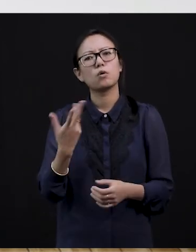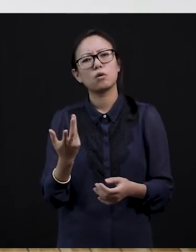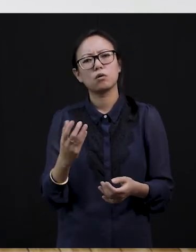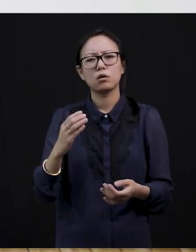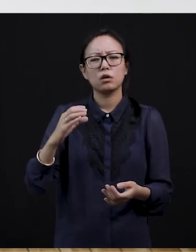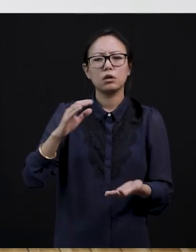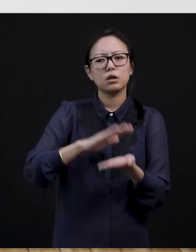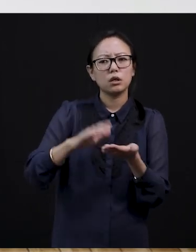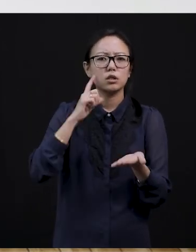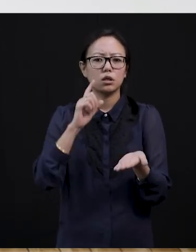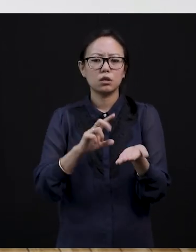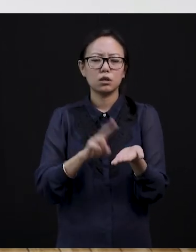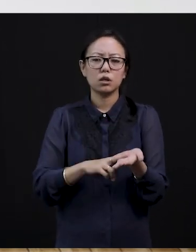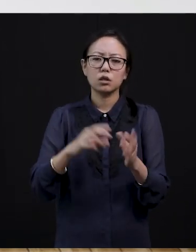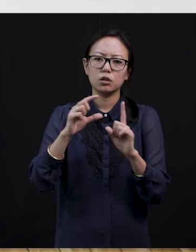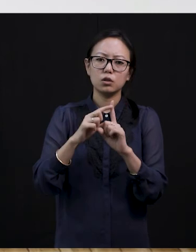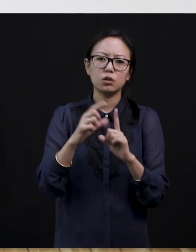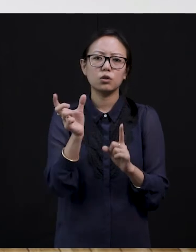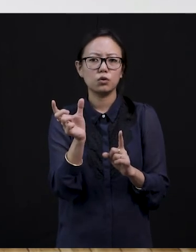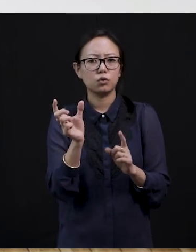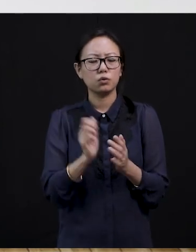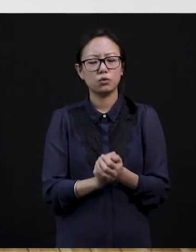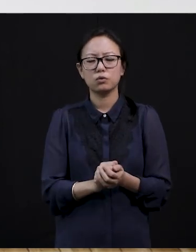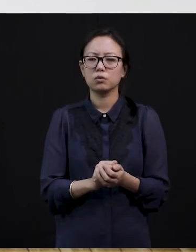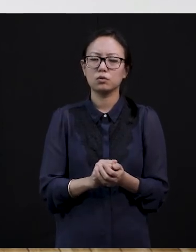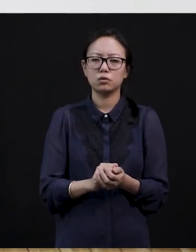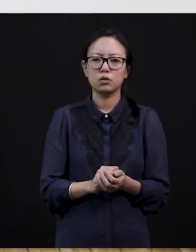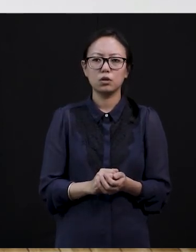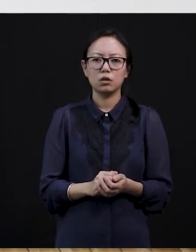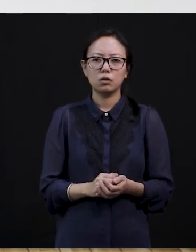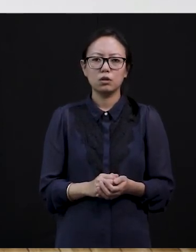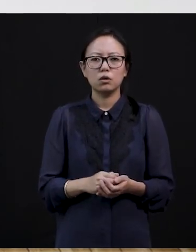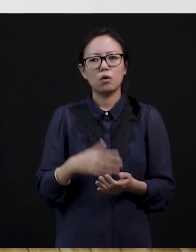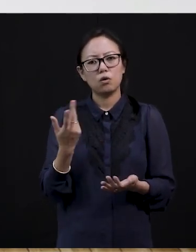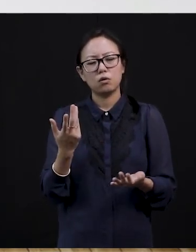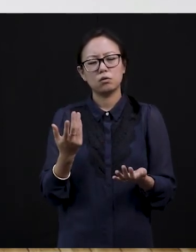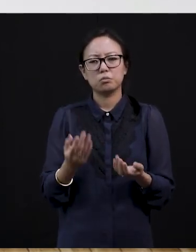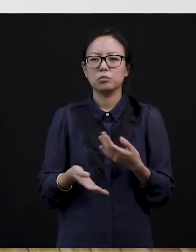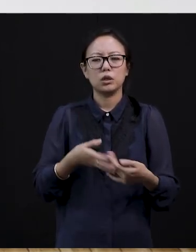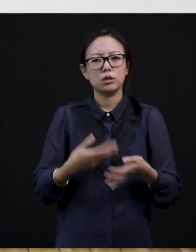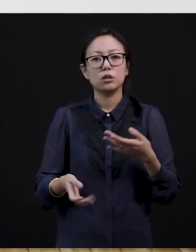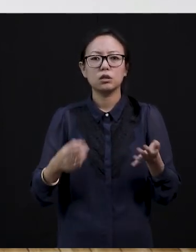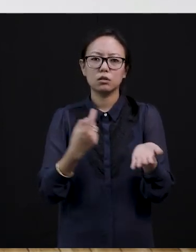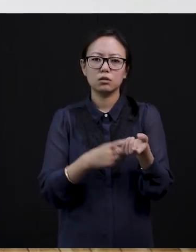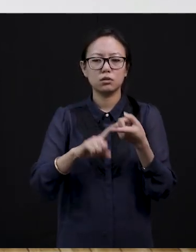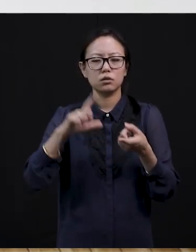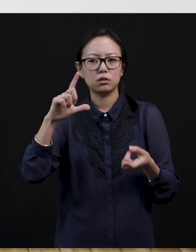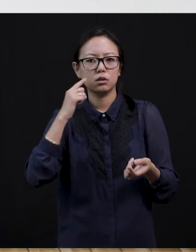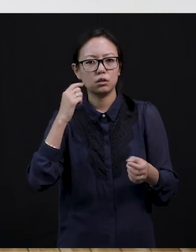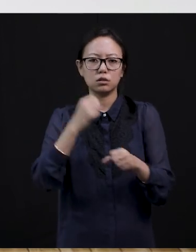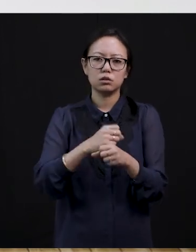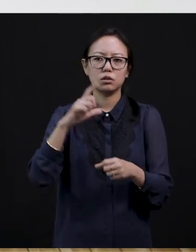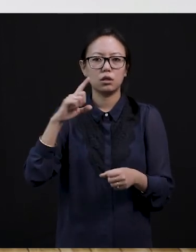So most of the time you do not have, except for Iran. I think Iran has a theocratic, yes. So Islamic Republic of Iran, that's a